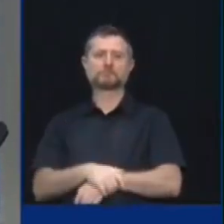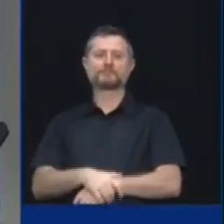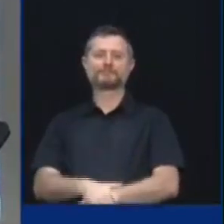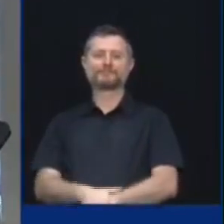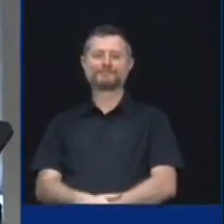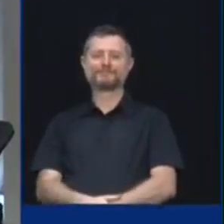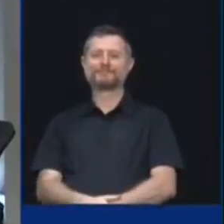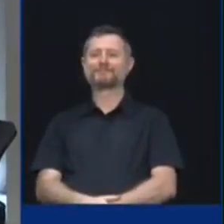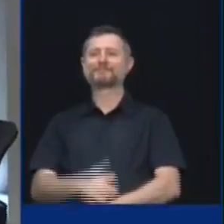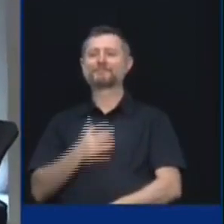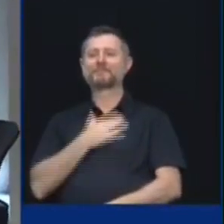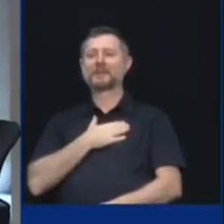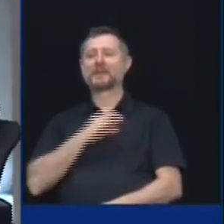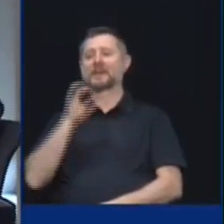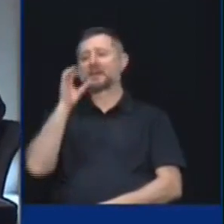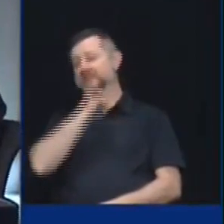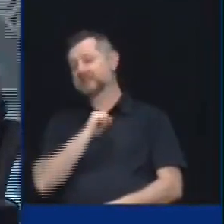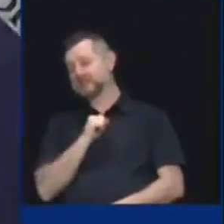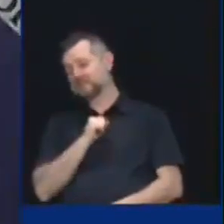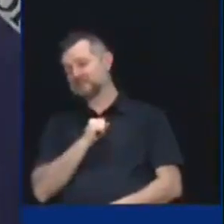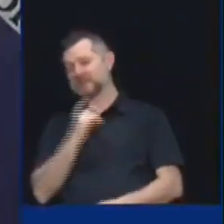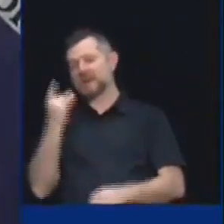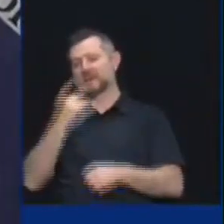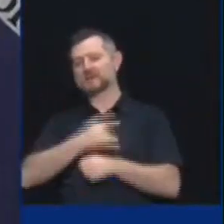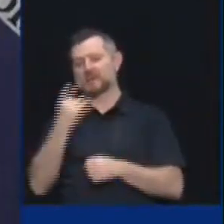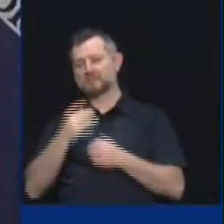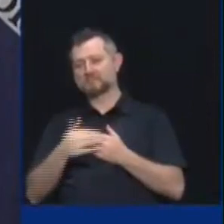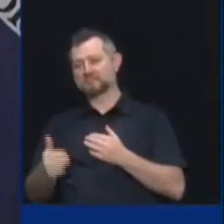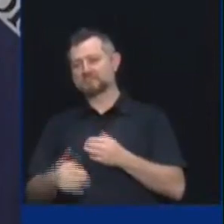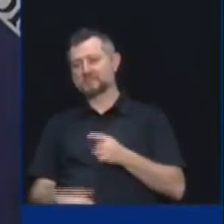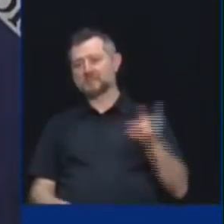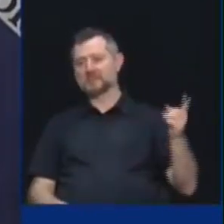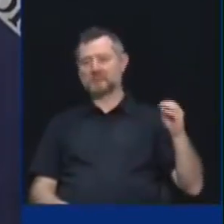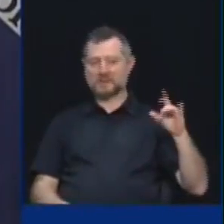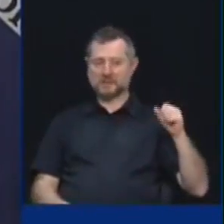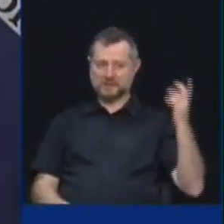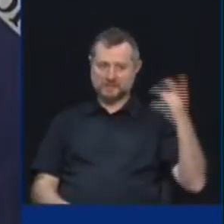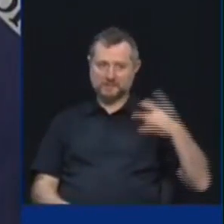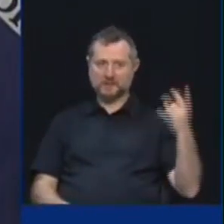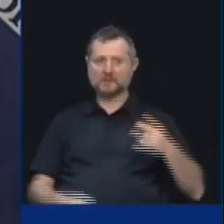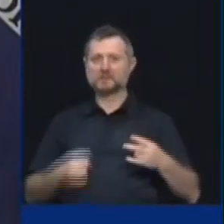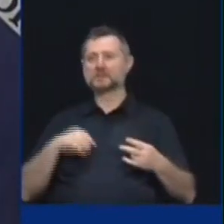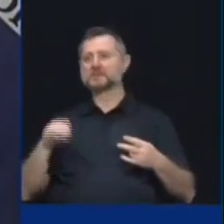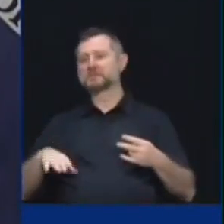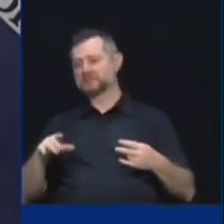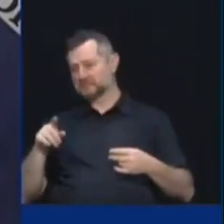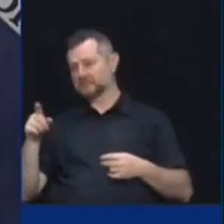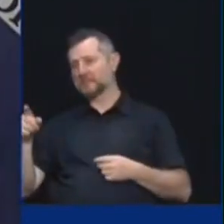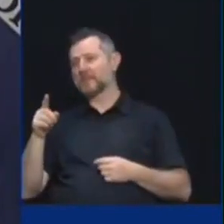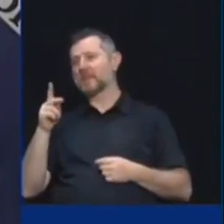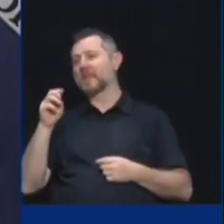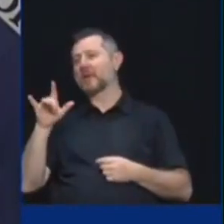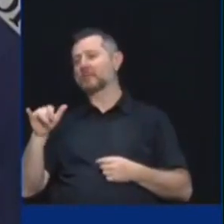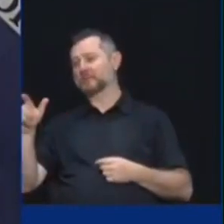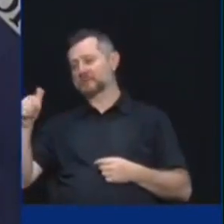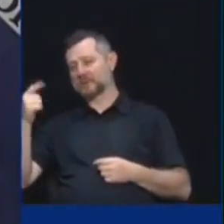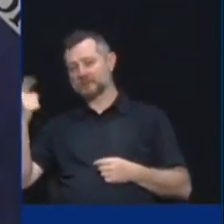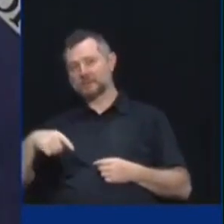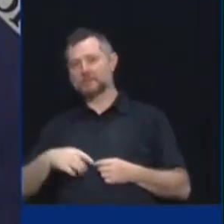yeah. I said 8 days. Melissa's at 7 days. I said a week You said 10 days.